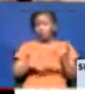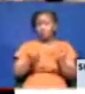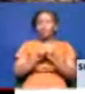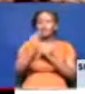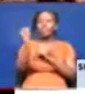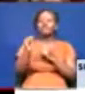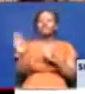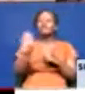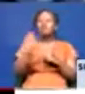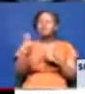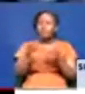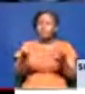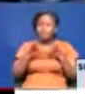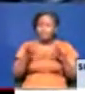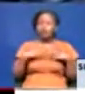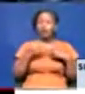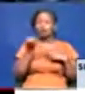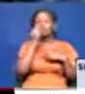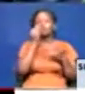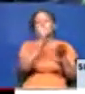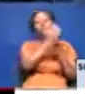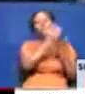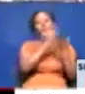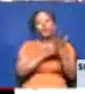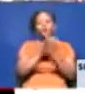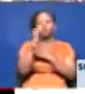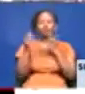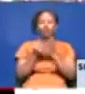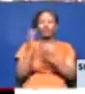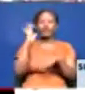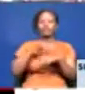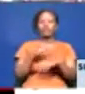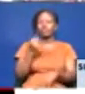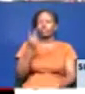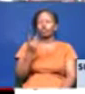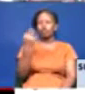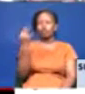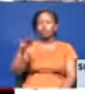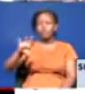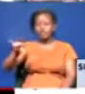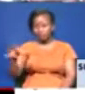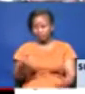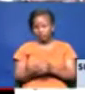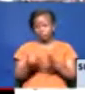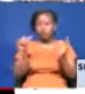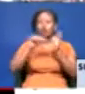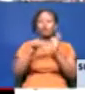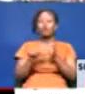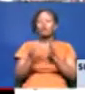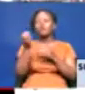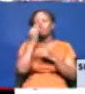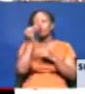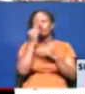to roll out relief food programs in the affected 23 counties. Food insecurity face classification.